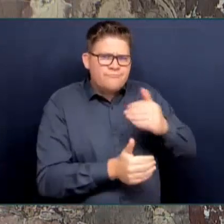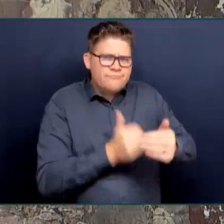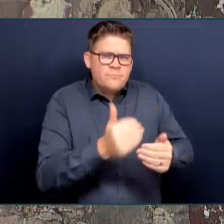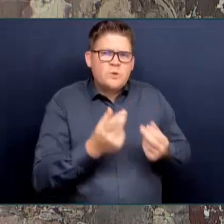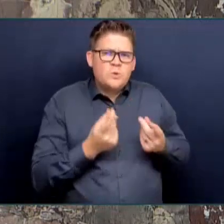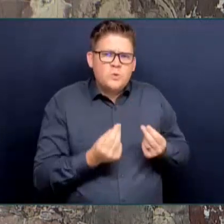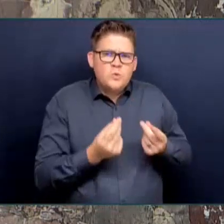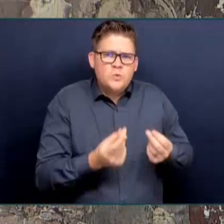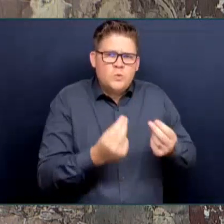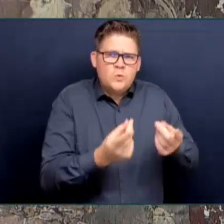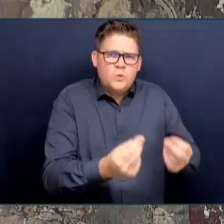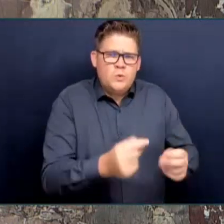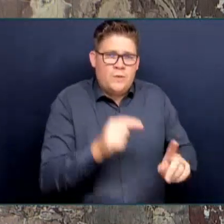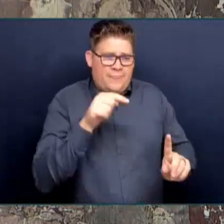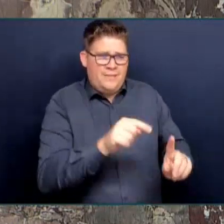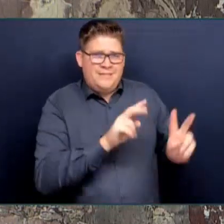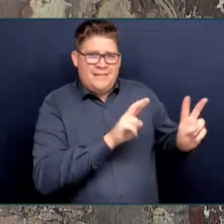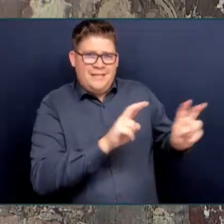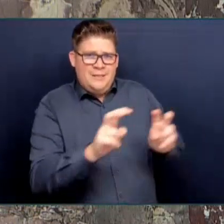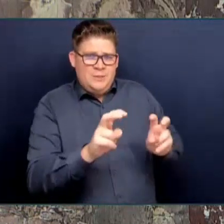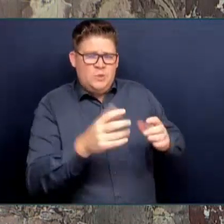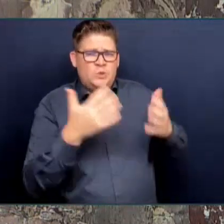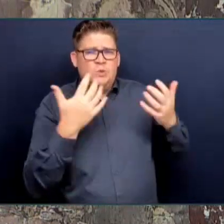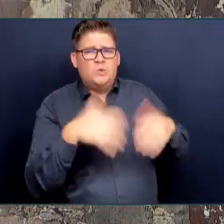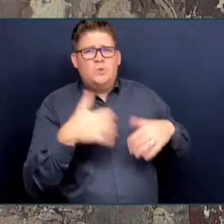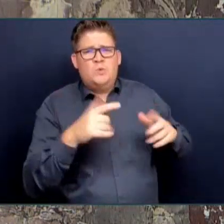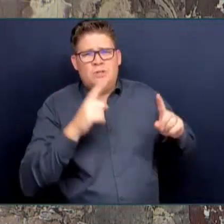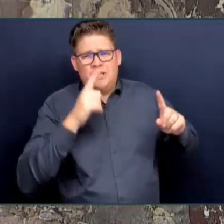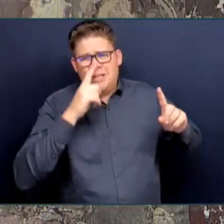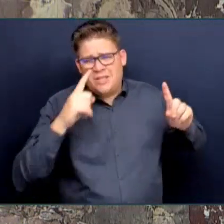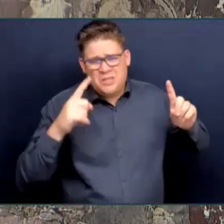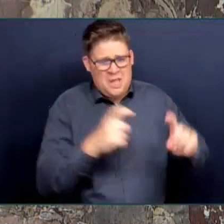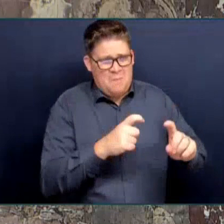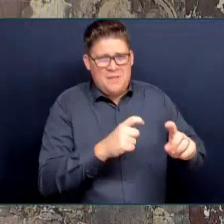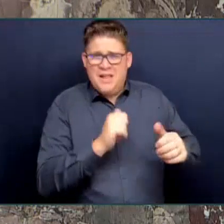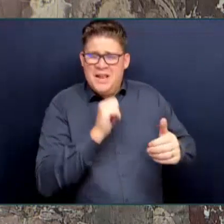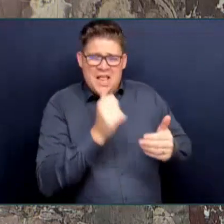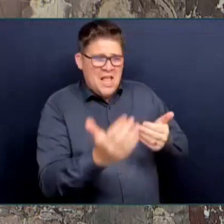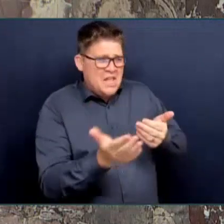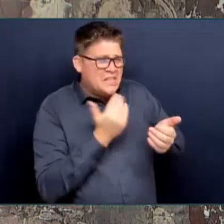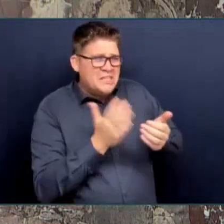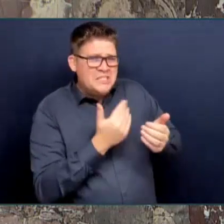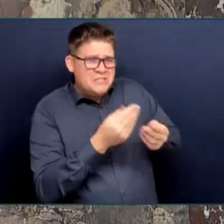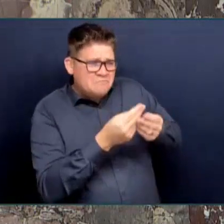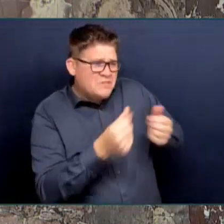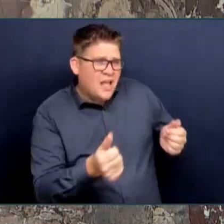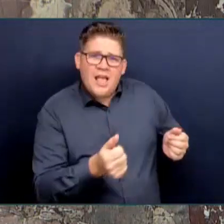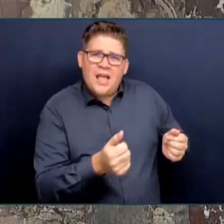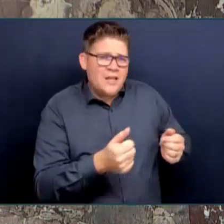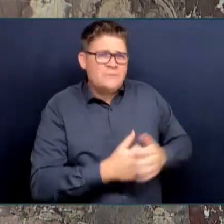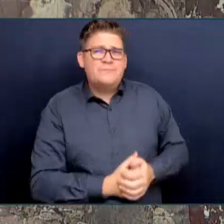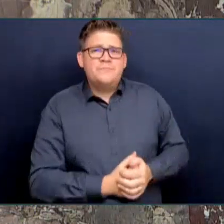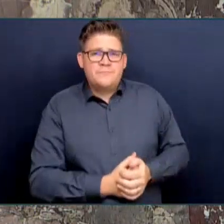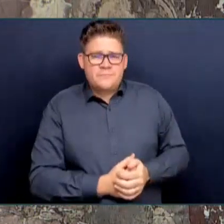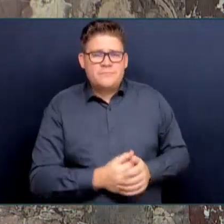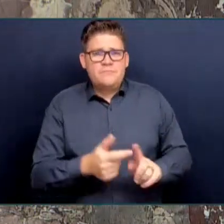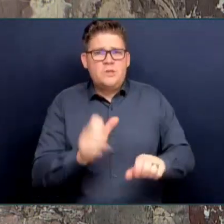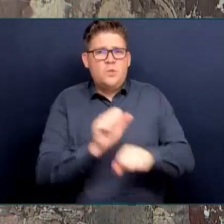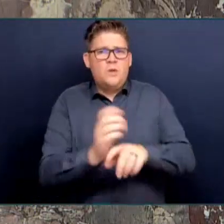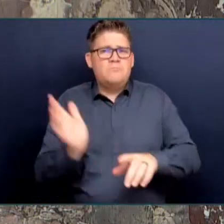I worked with Doug when he was at the VPD and I was at Pivot. The member's cartoonish version of my work is not